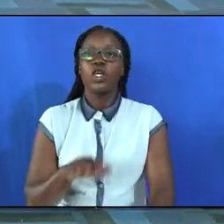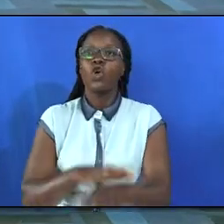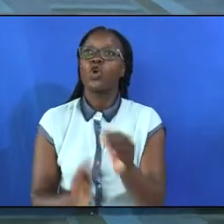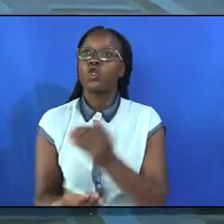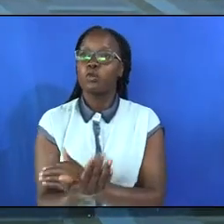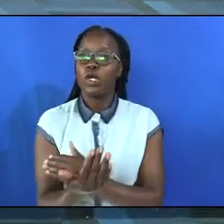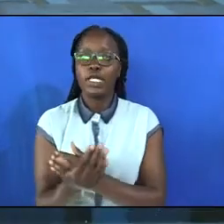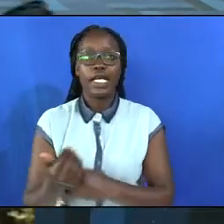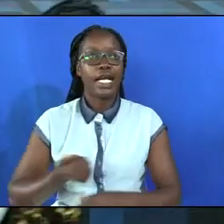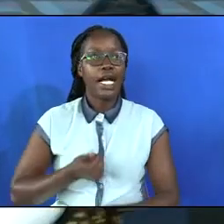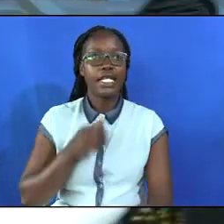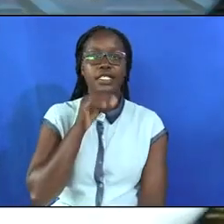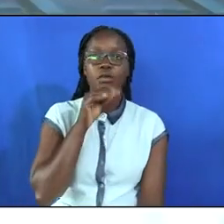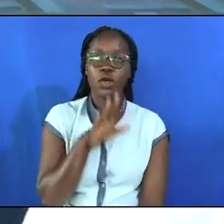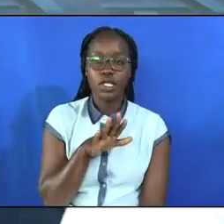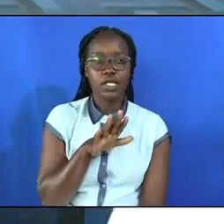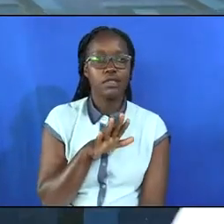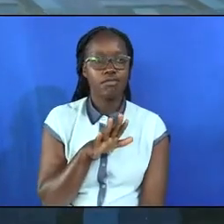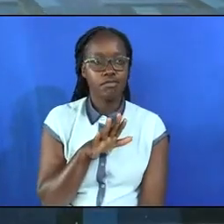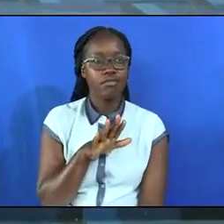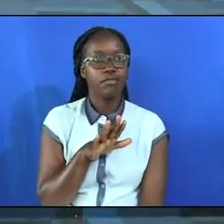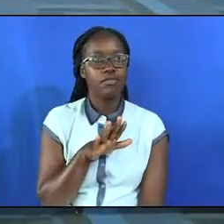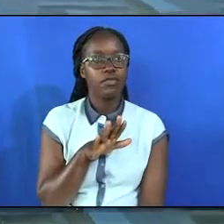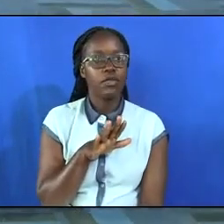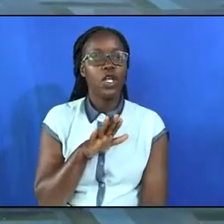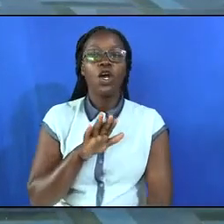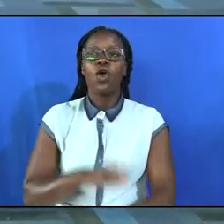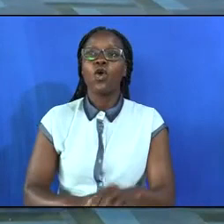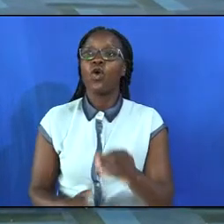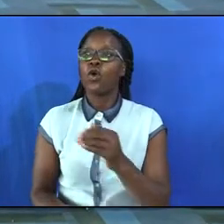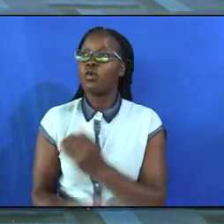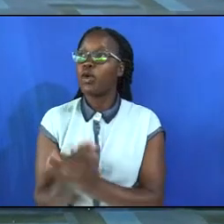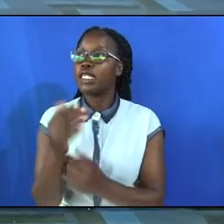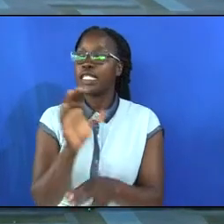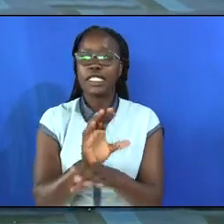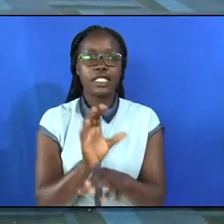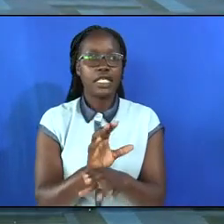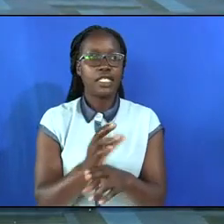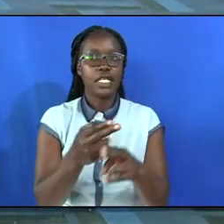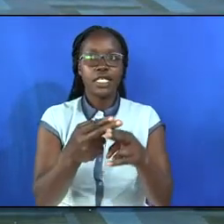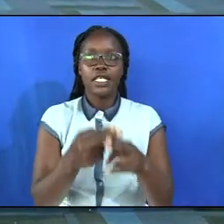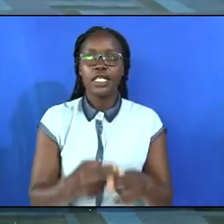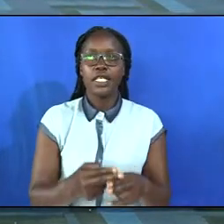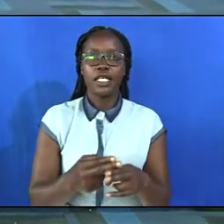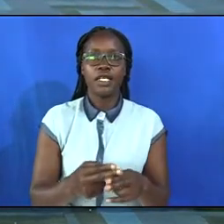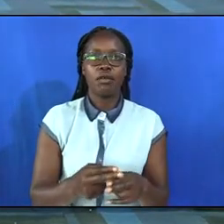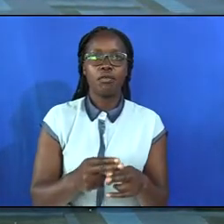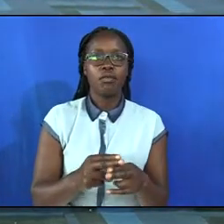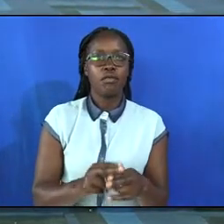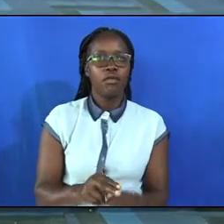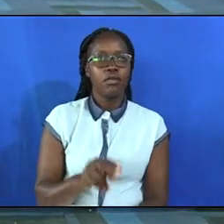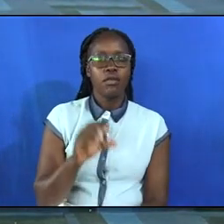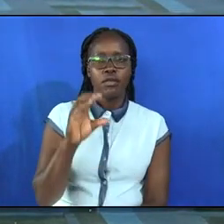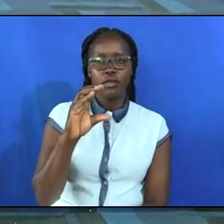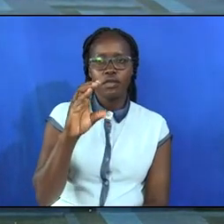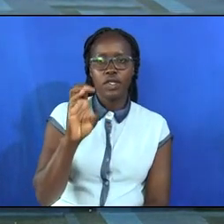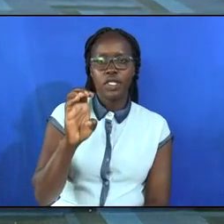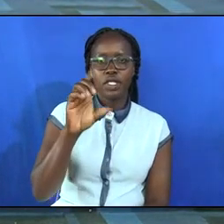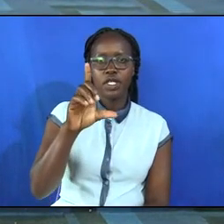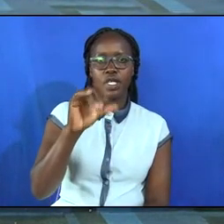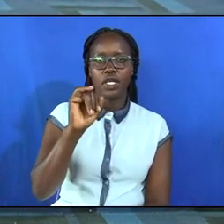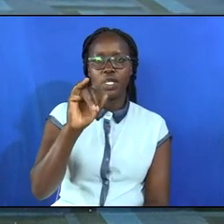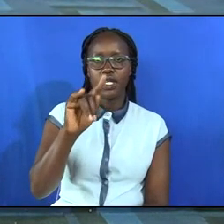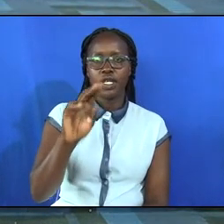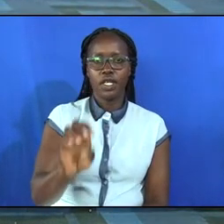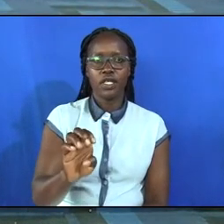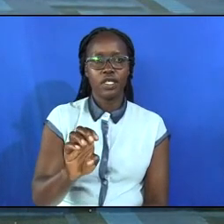Good morning, girls and boys. Good morning, church. My name is Bula Wagen Selim, and today I'm